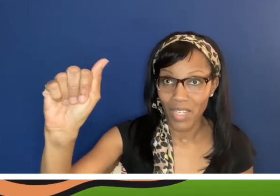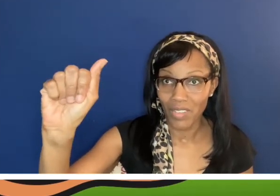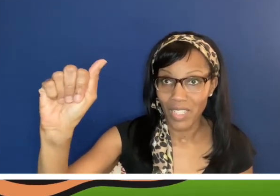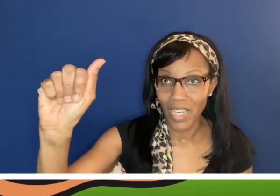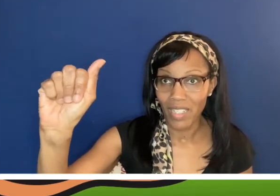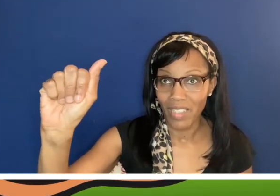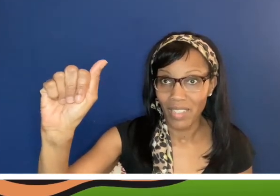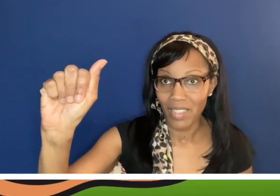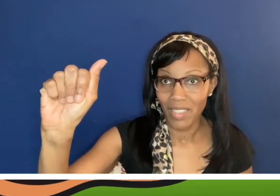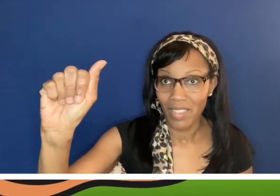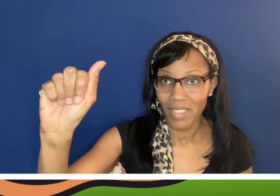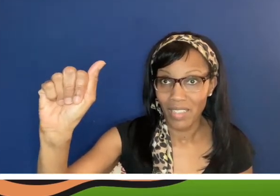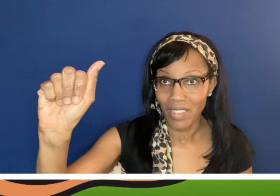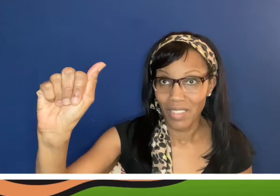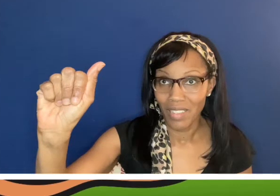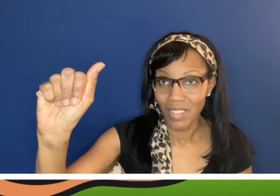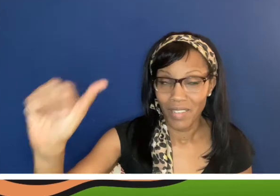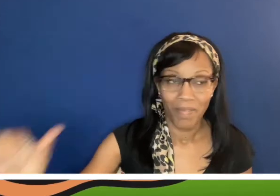on the outside.